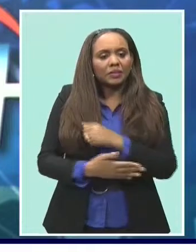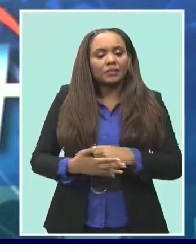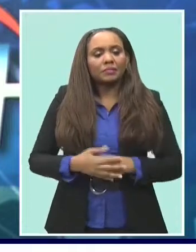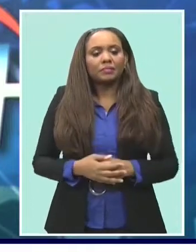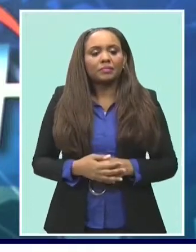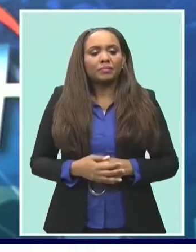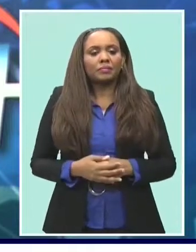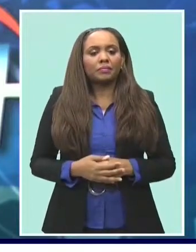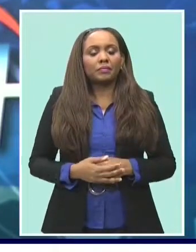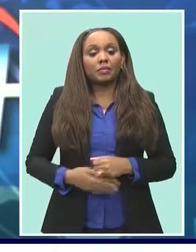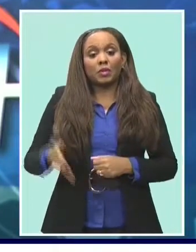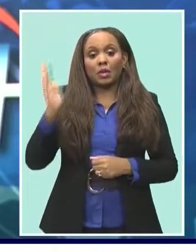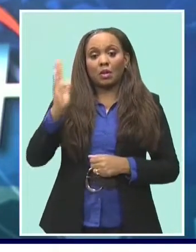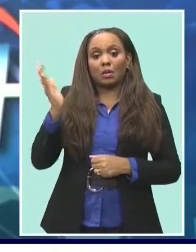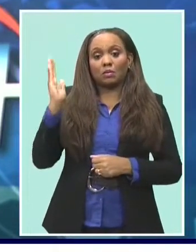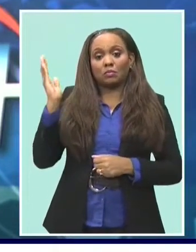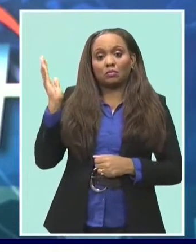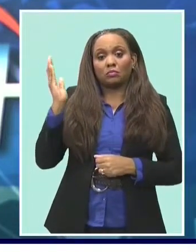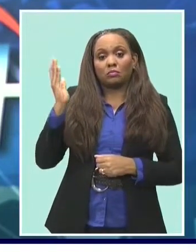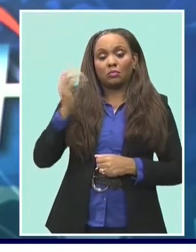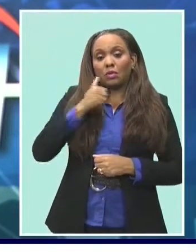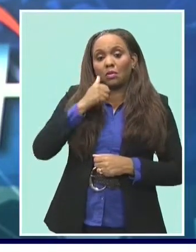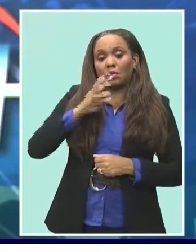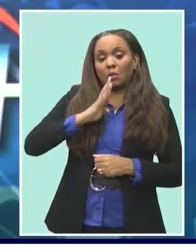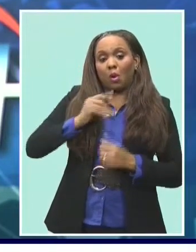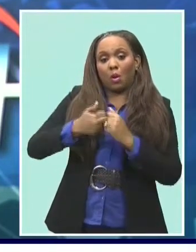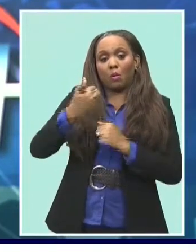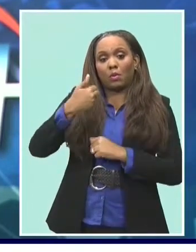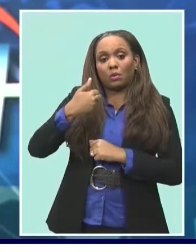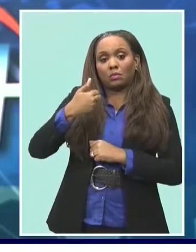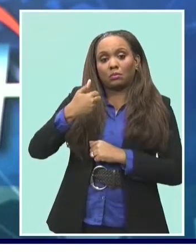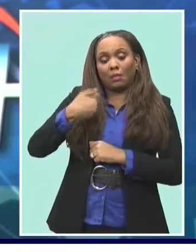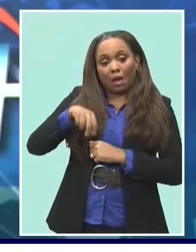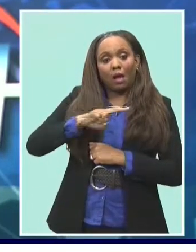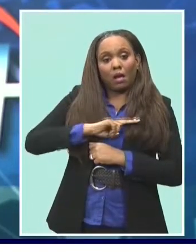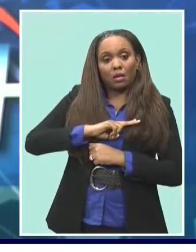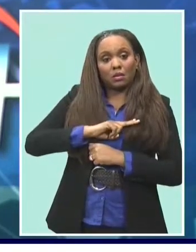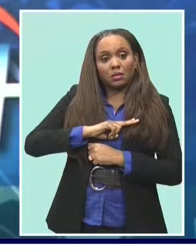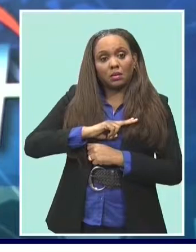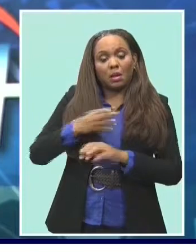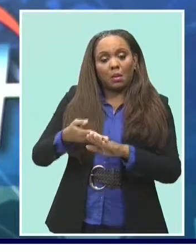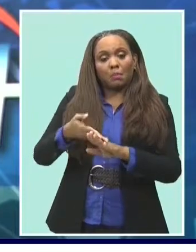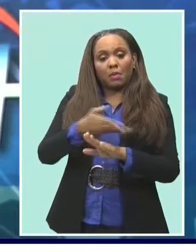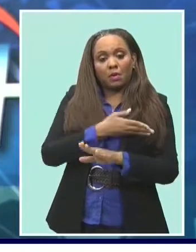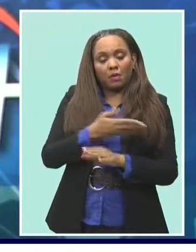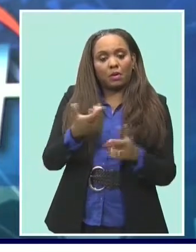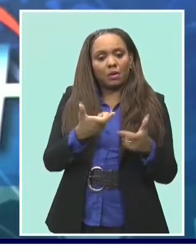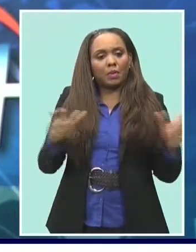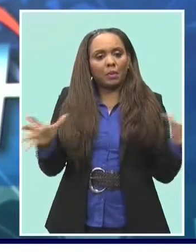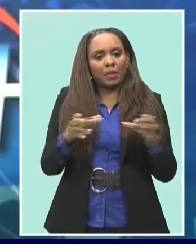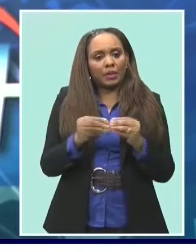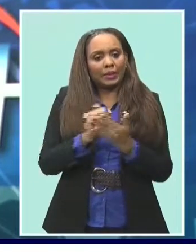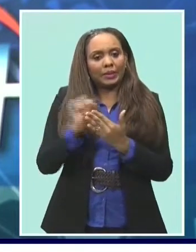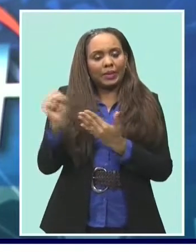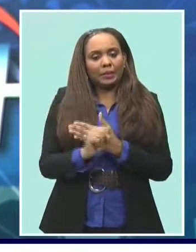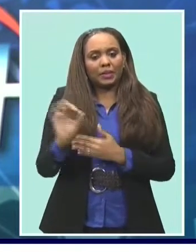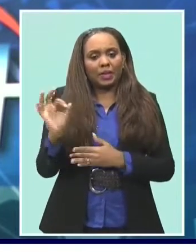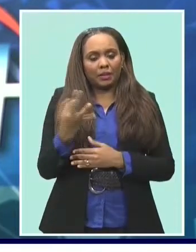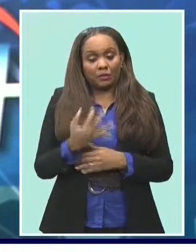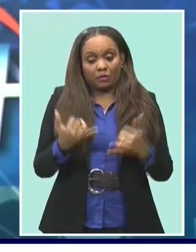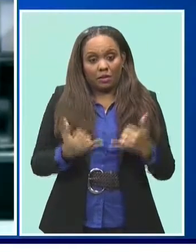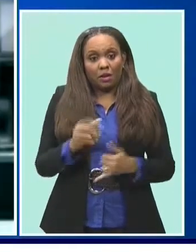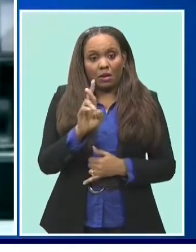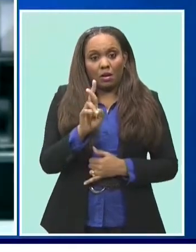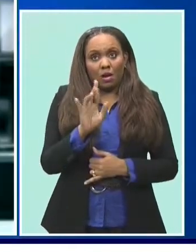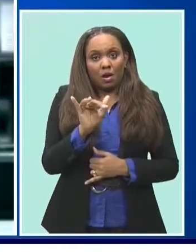Child. She spoke to CBC News ahead of the next session in Geneva, which starts on September 9th. Our Ryan Broom joins